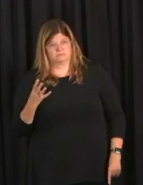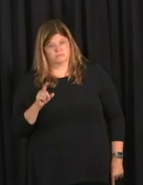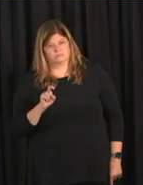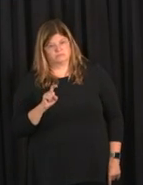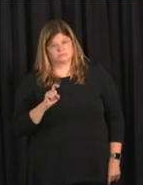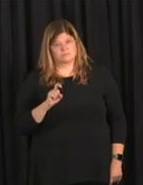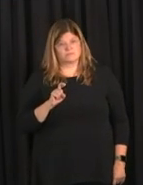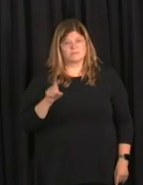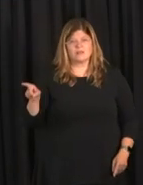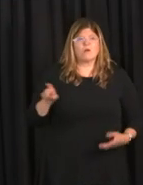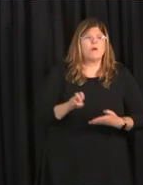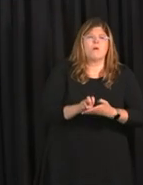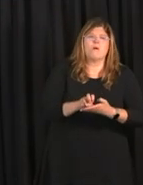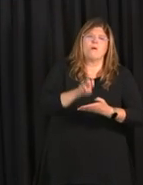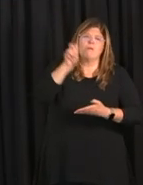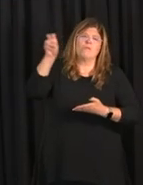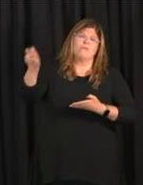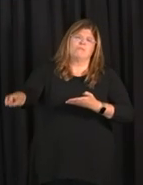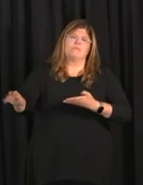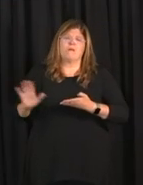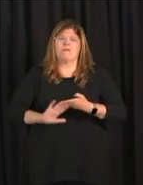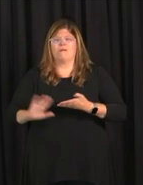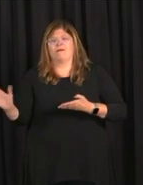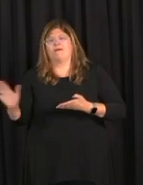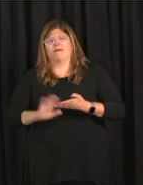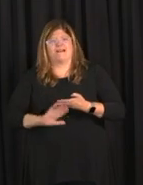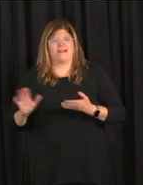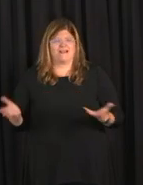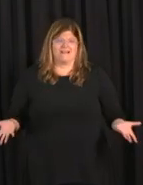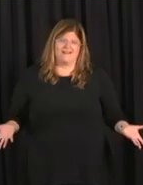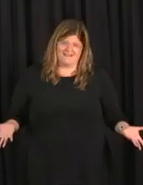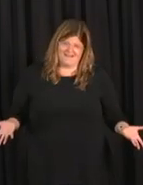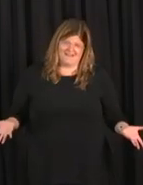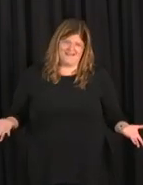You jumped all the way to phase 4, James. So